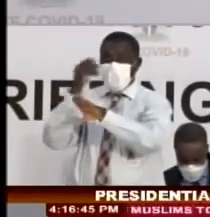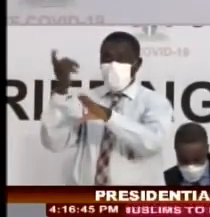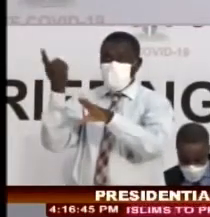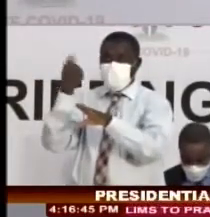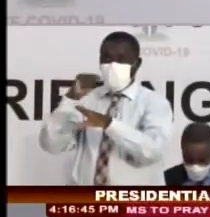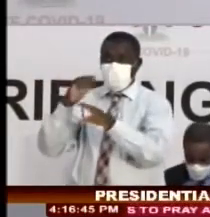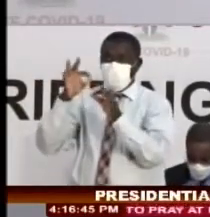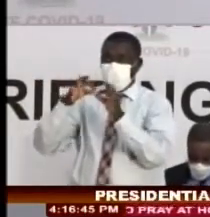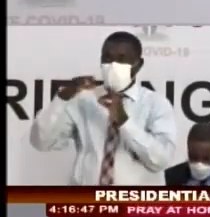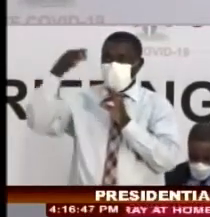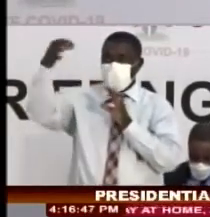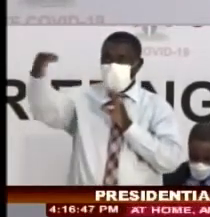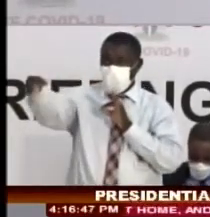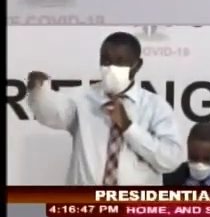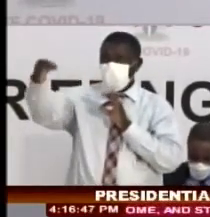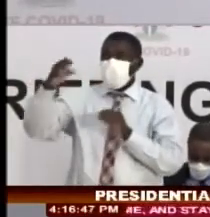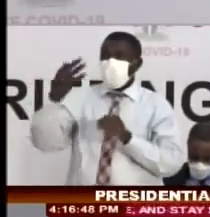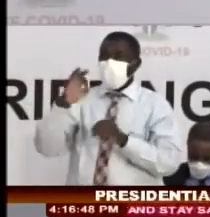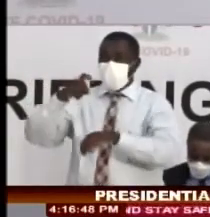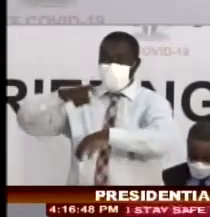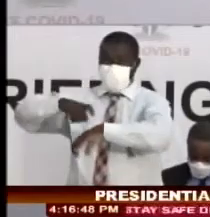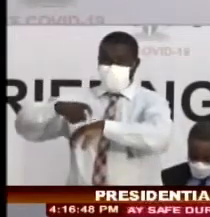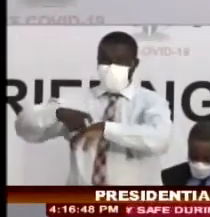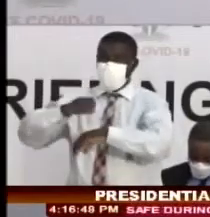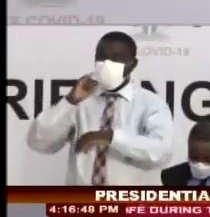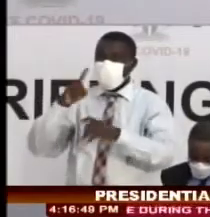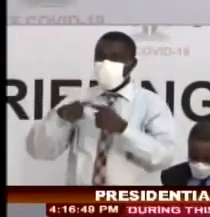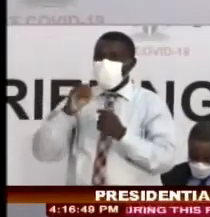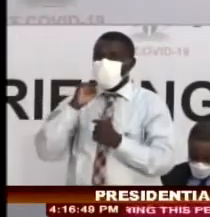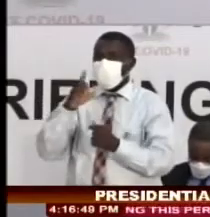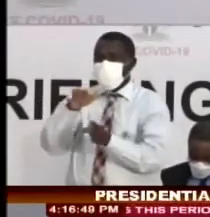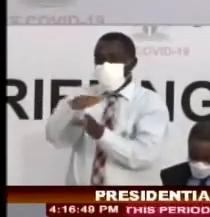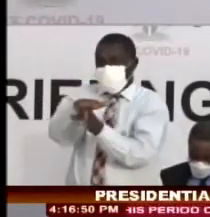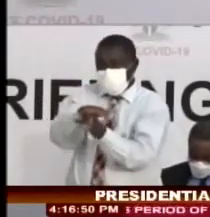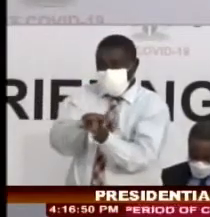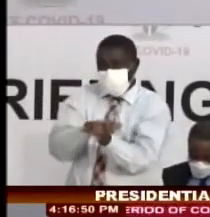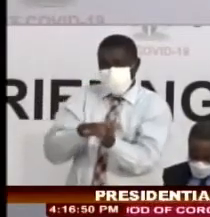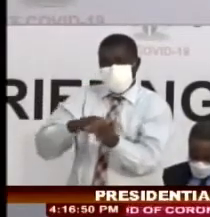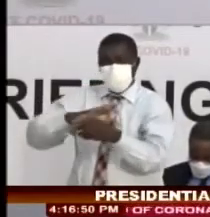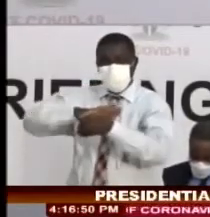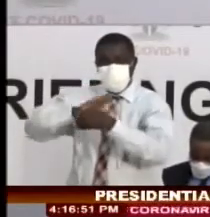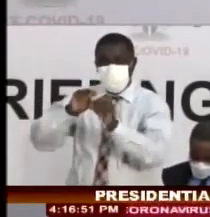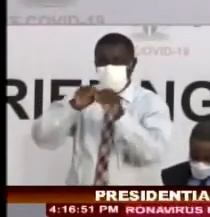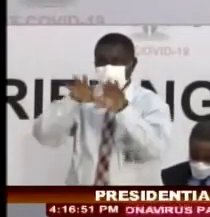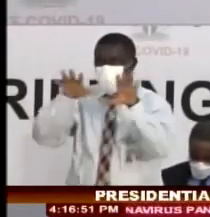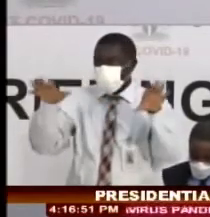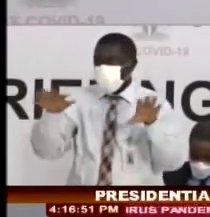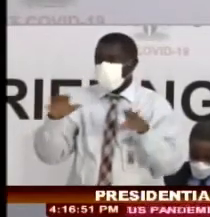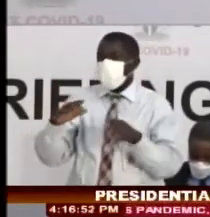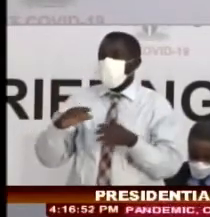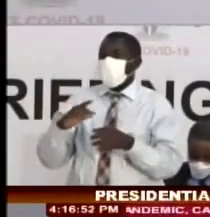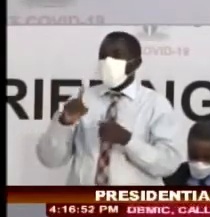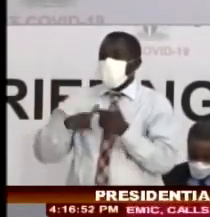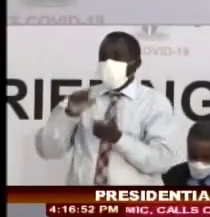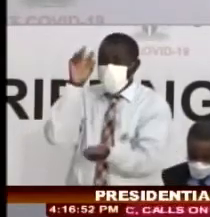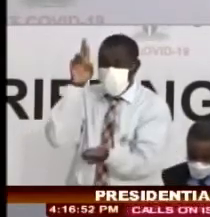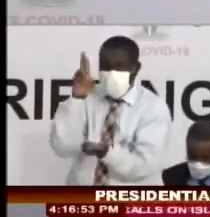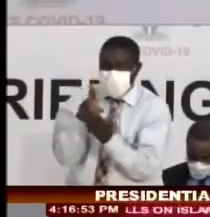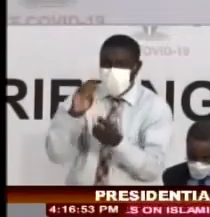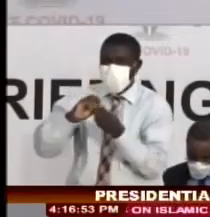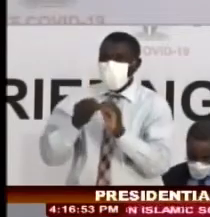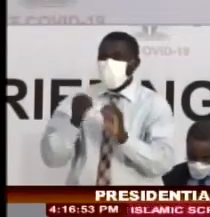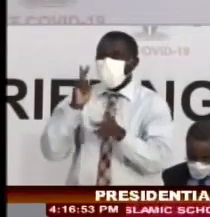slow down the spread of the virus by minimizing contact and congregation of people and to enable